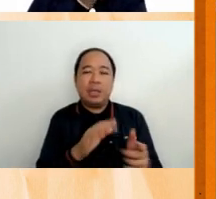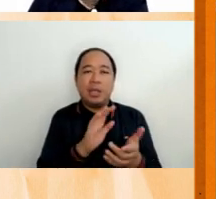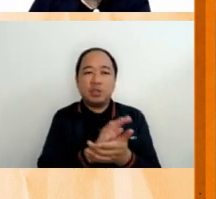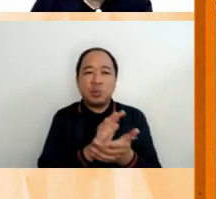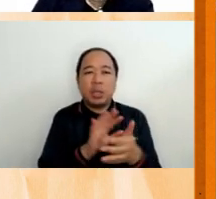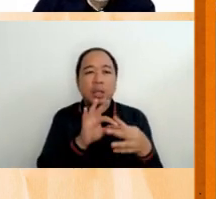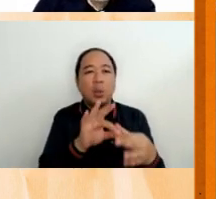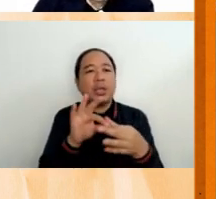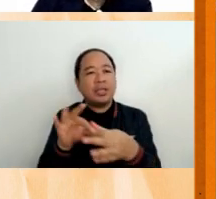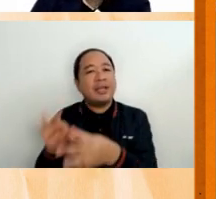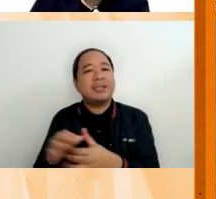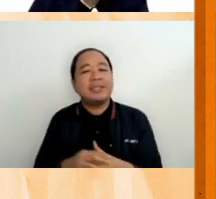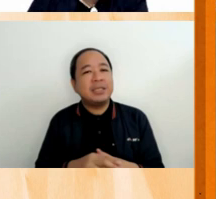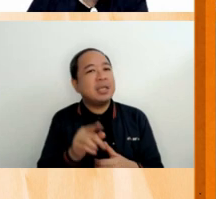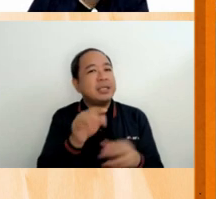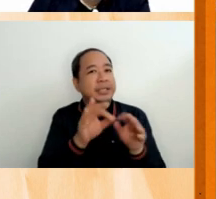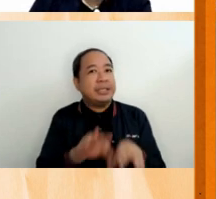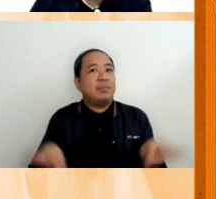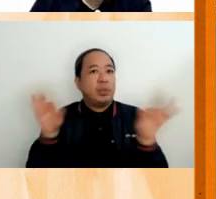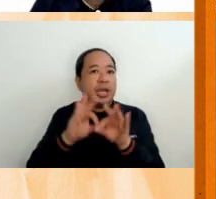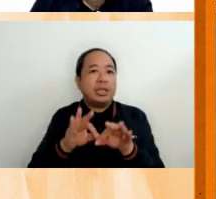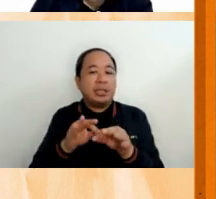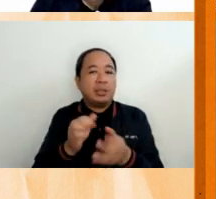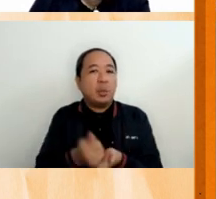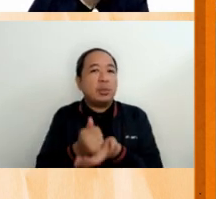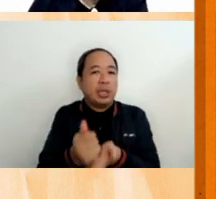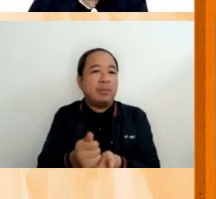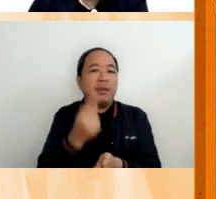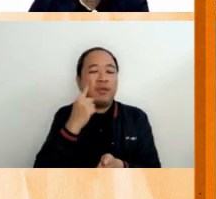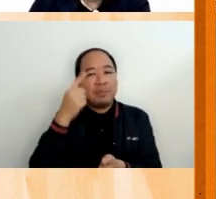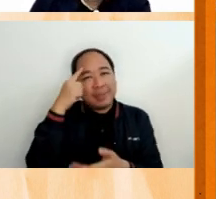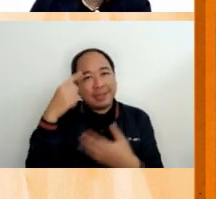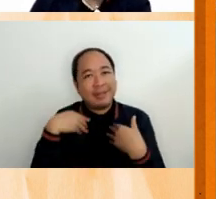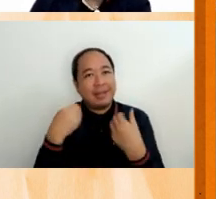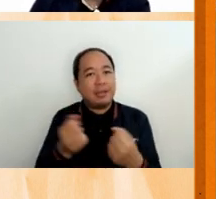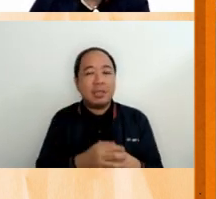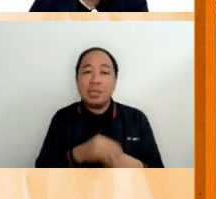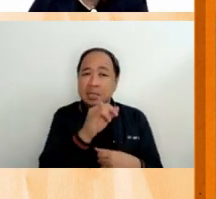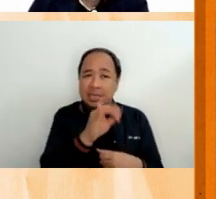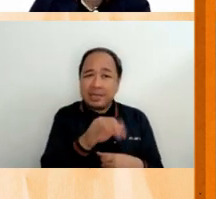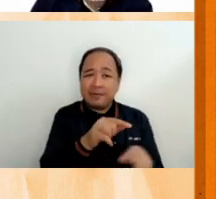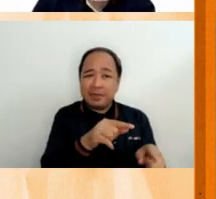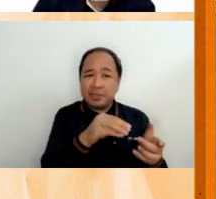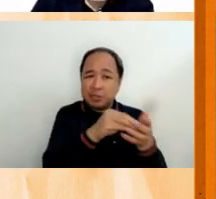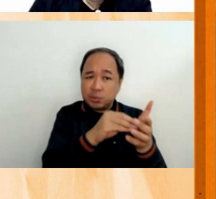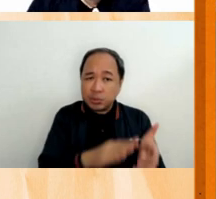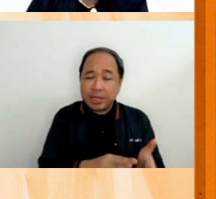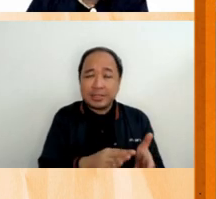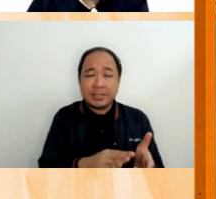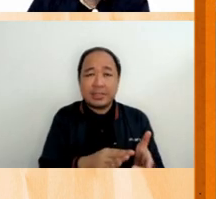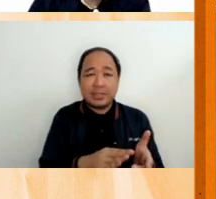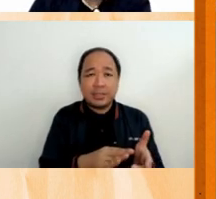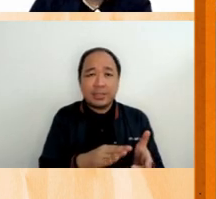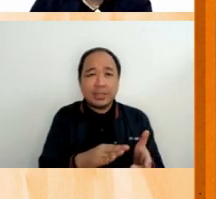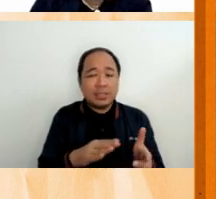our teens and children in school feel that they're connected, they have fewer problems, no, according to a study,